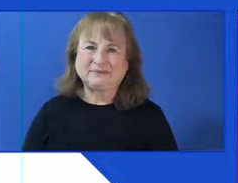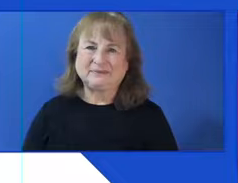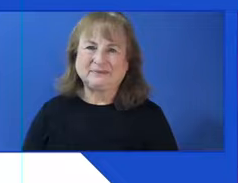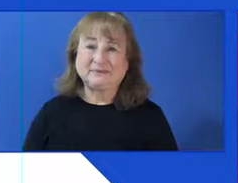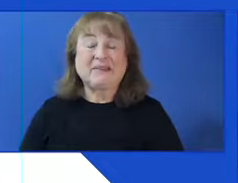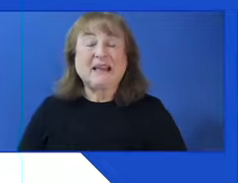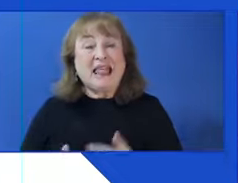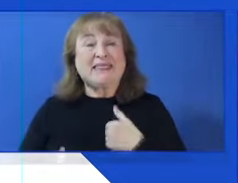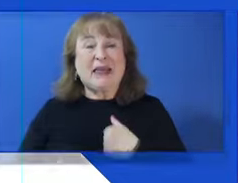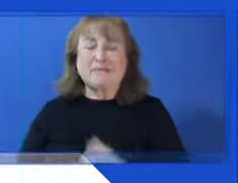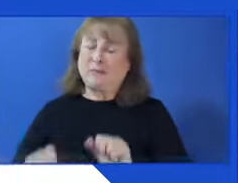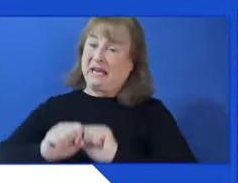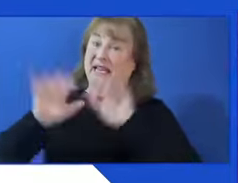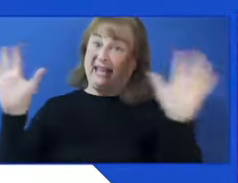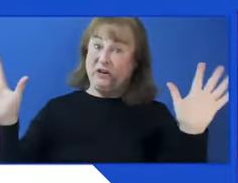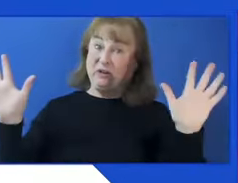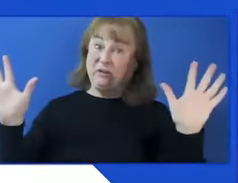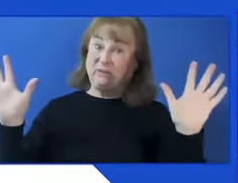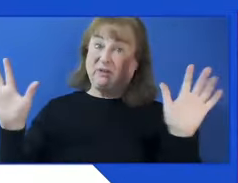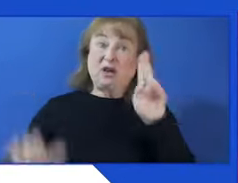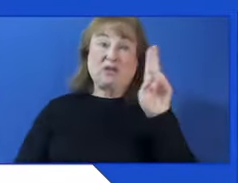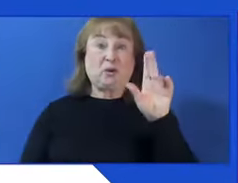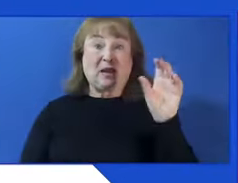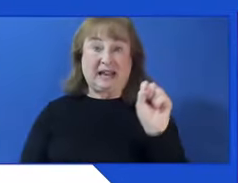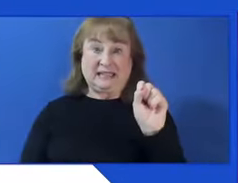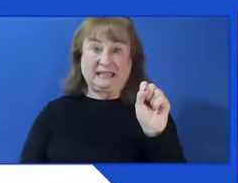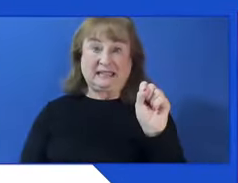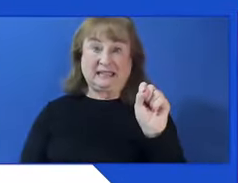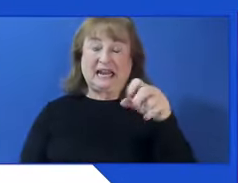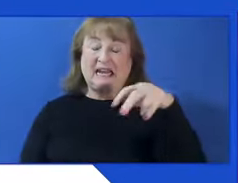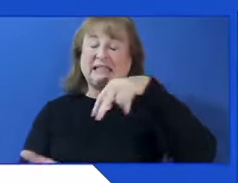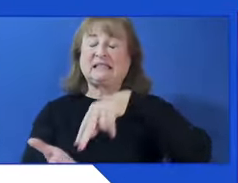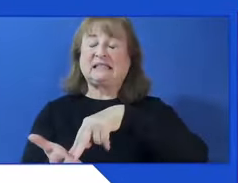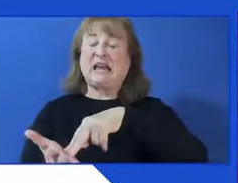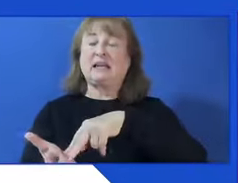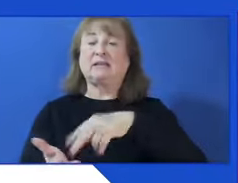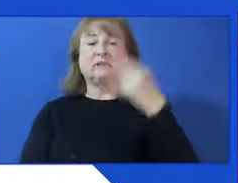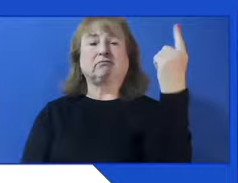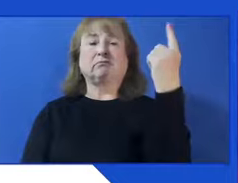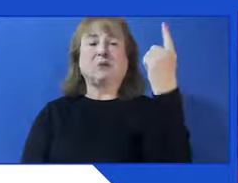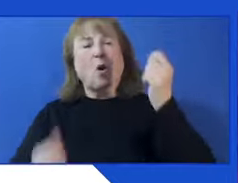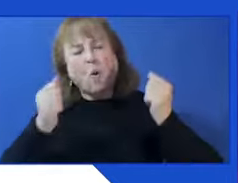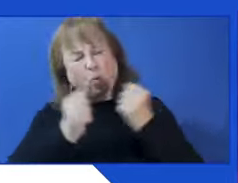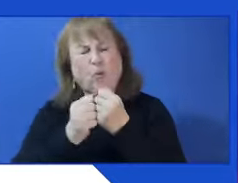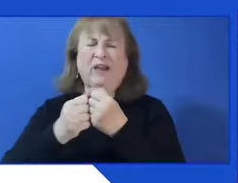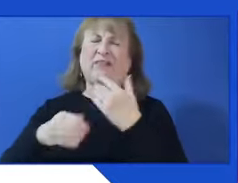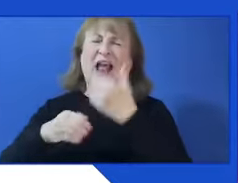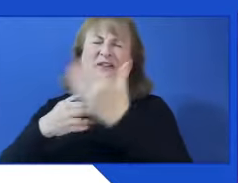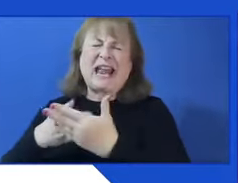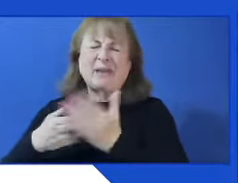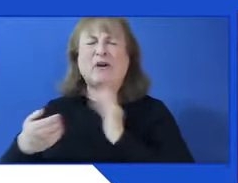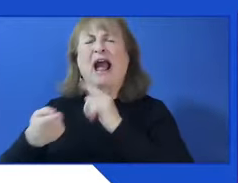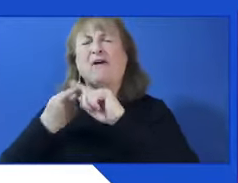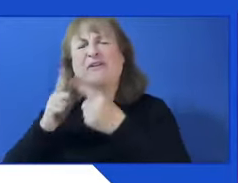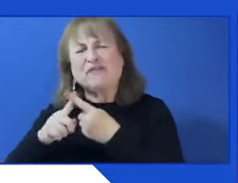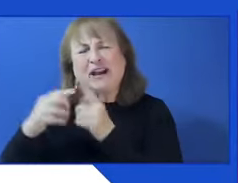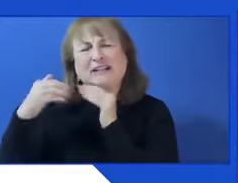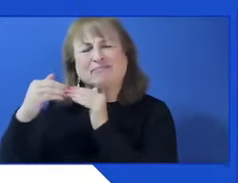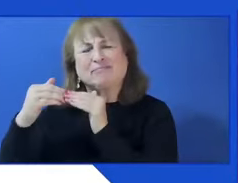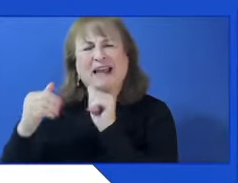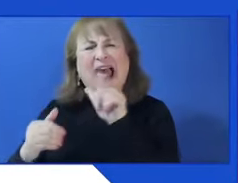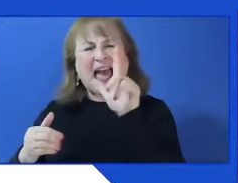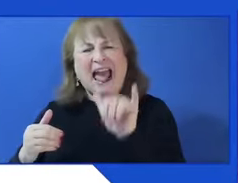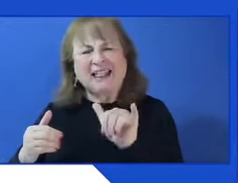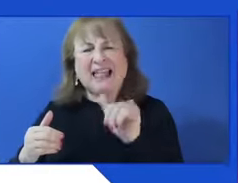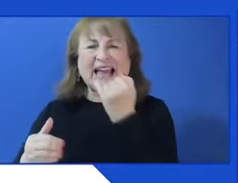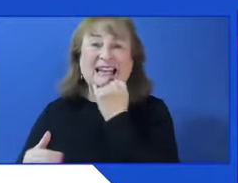Let me be very clear. The United States stands unequivocally with our neighbor, our friend, our ally, Israel.